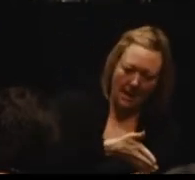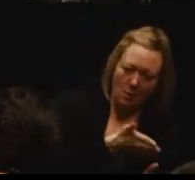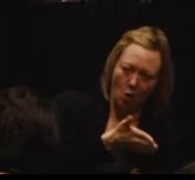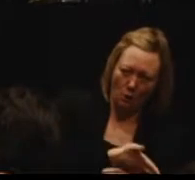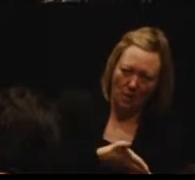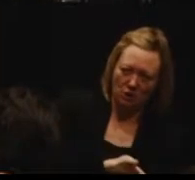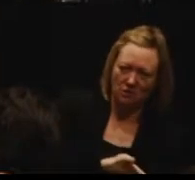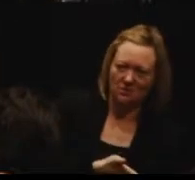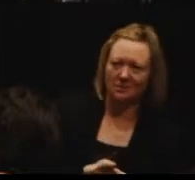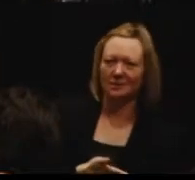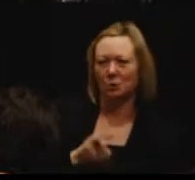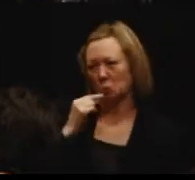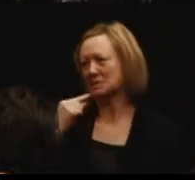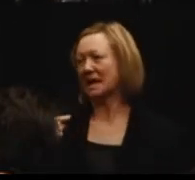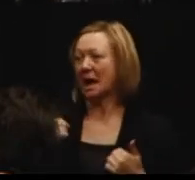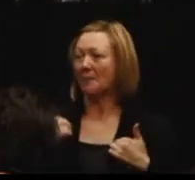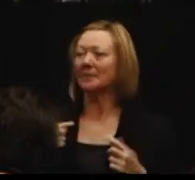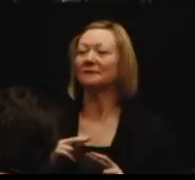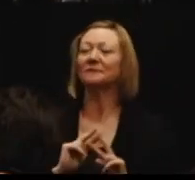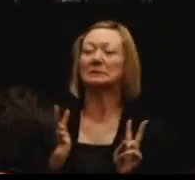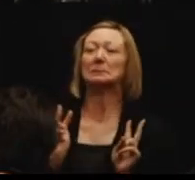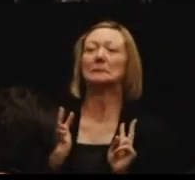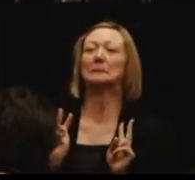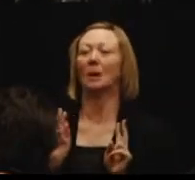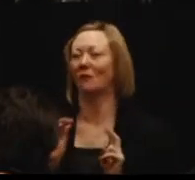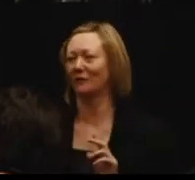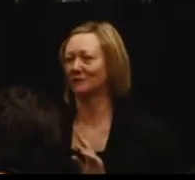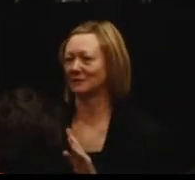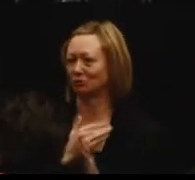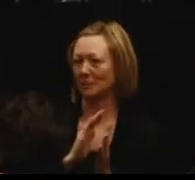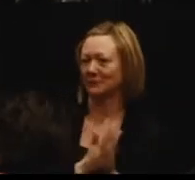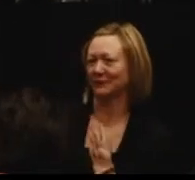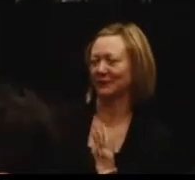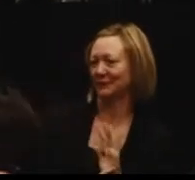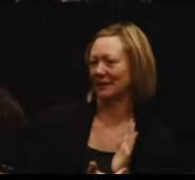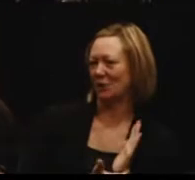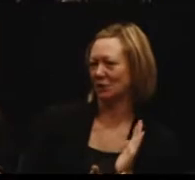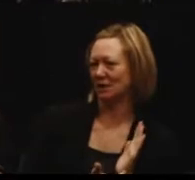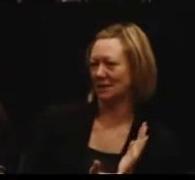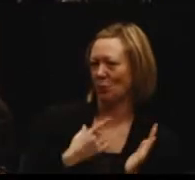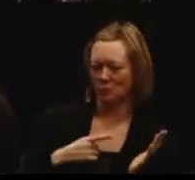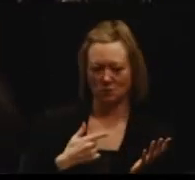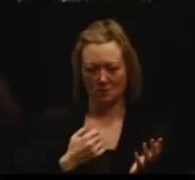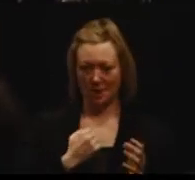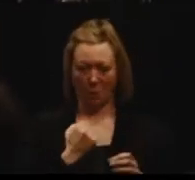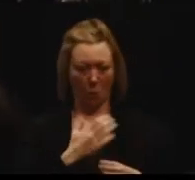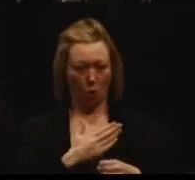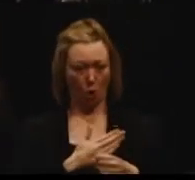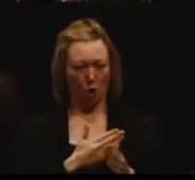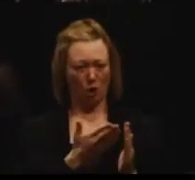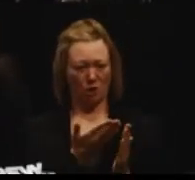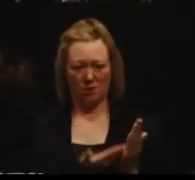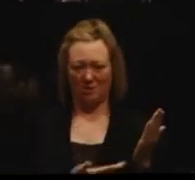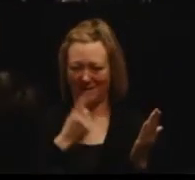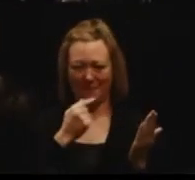can be seen as a victim of disruptive technology in the sense that our what we produce is quite easily